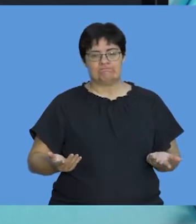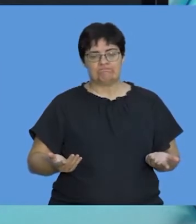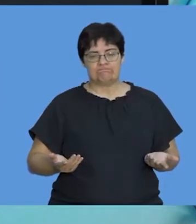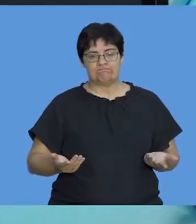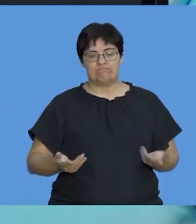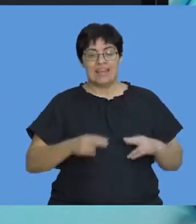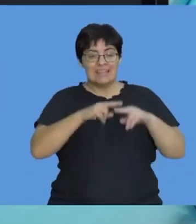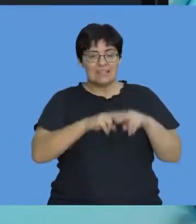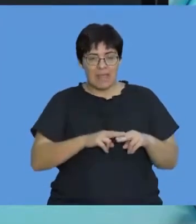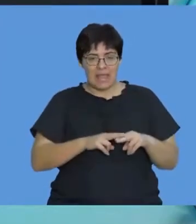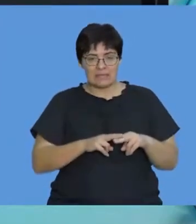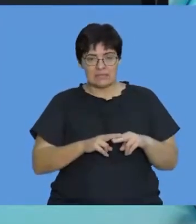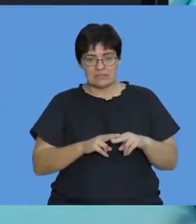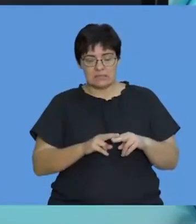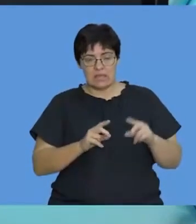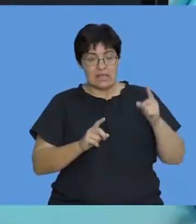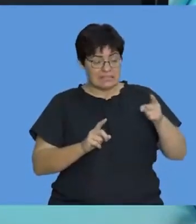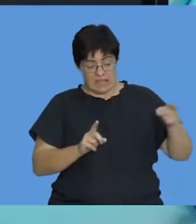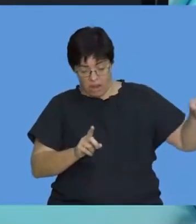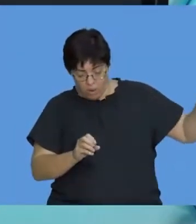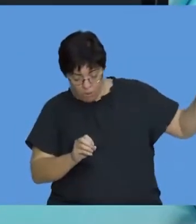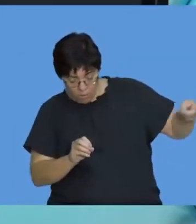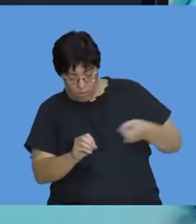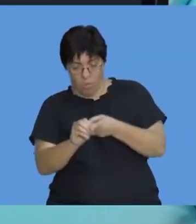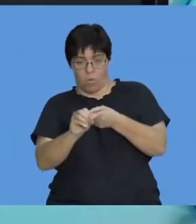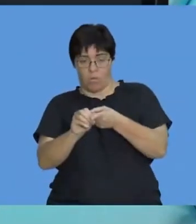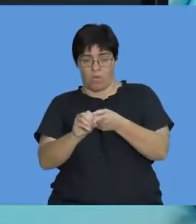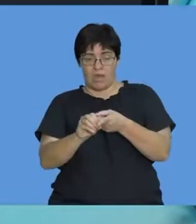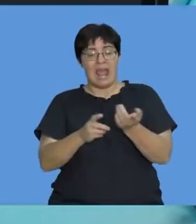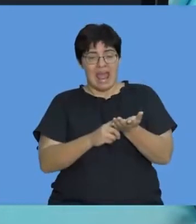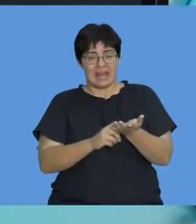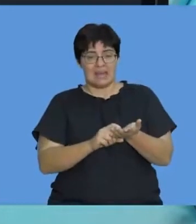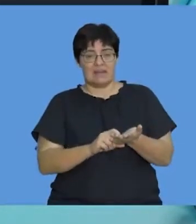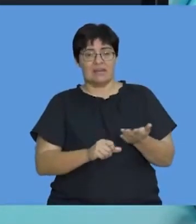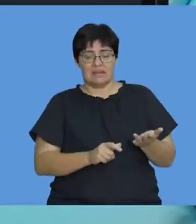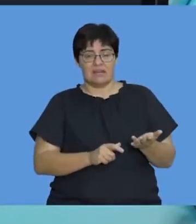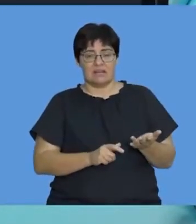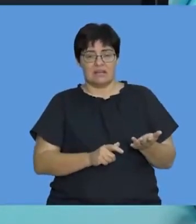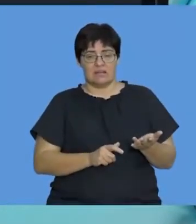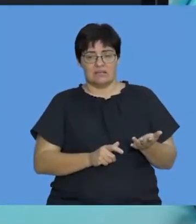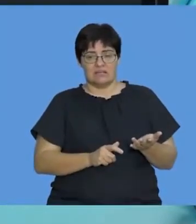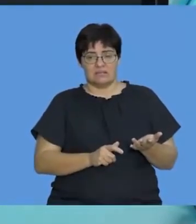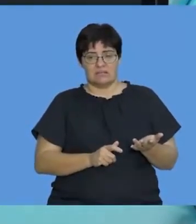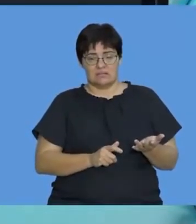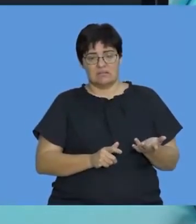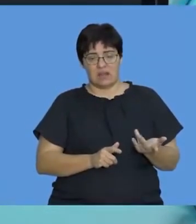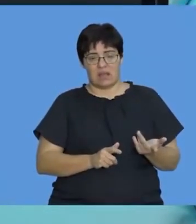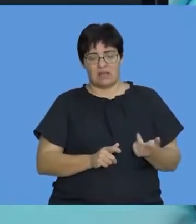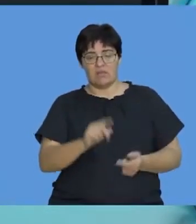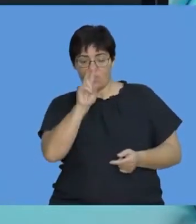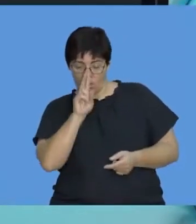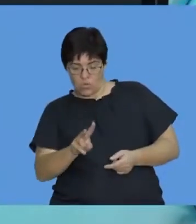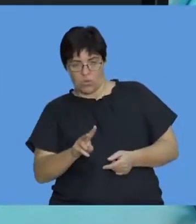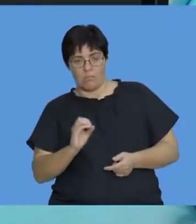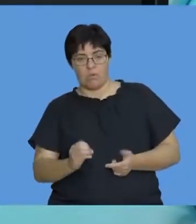It all depends on the contact with the stick. So, and the acceleration is in two directions, essentially, especially when we look at the